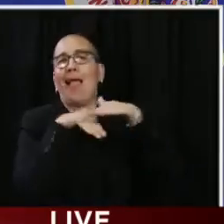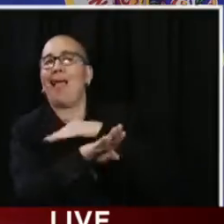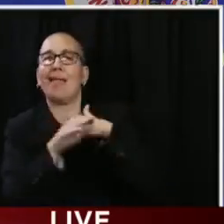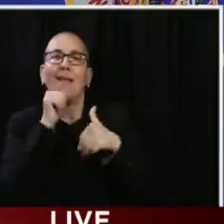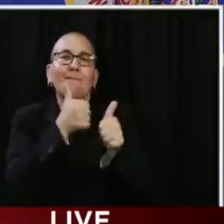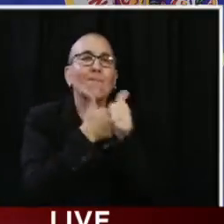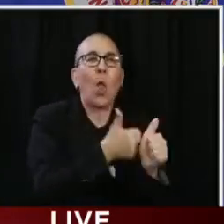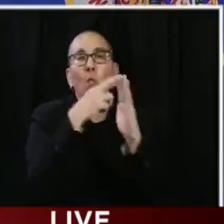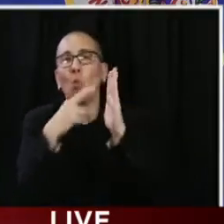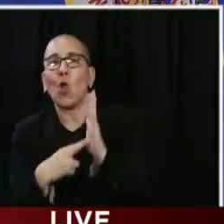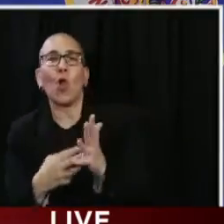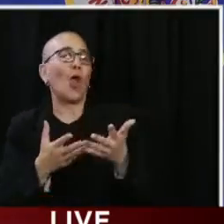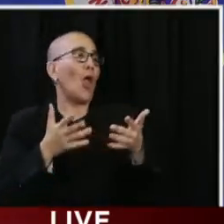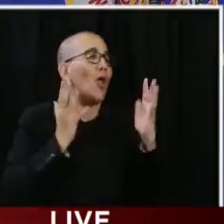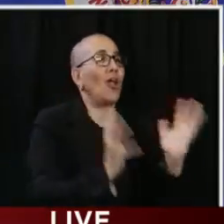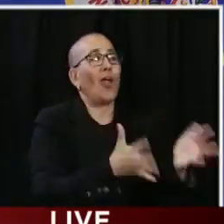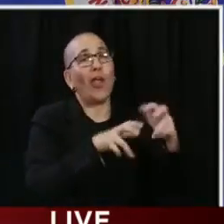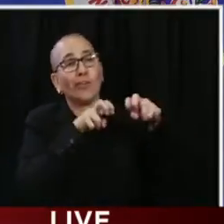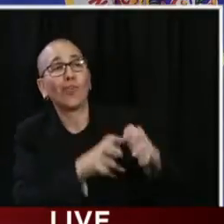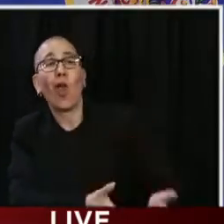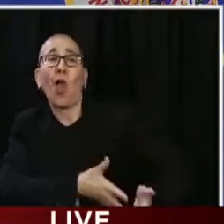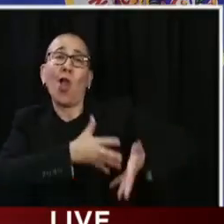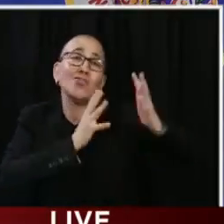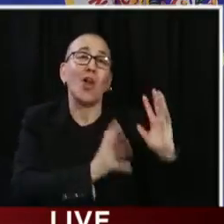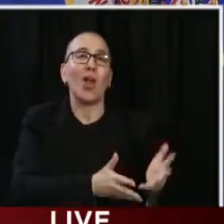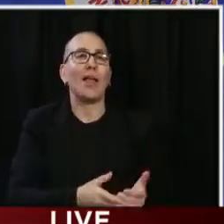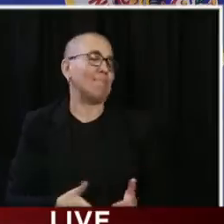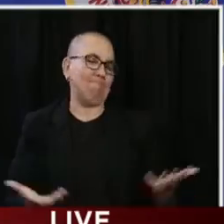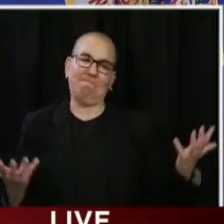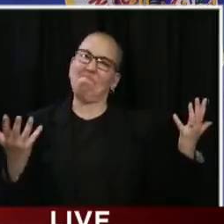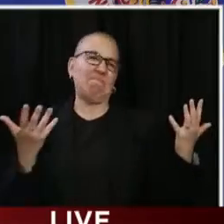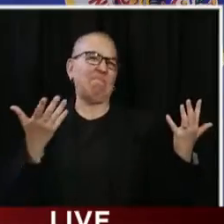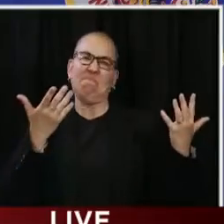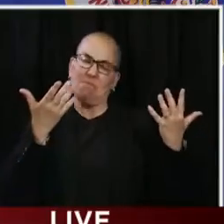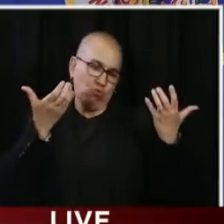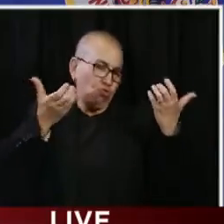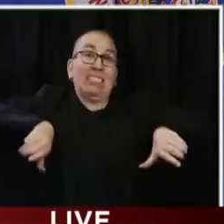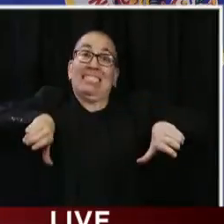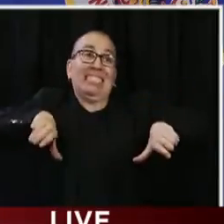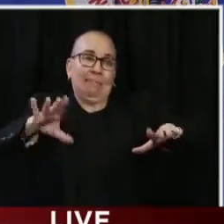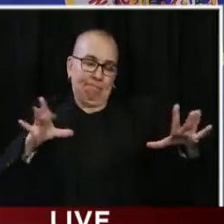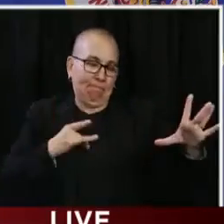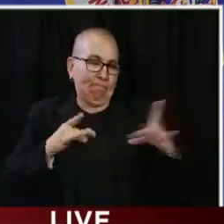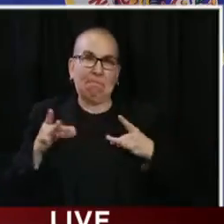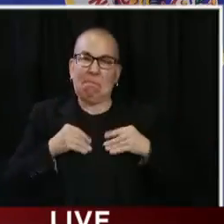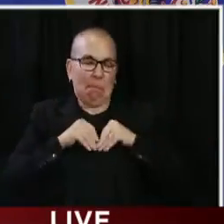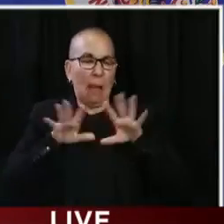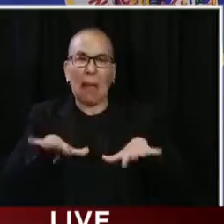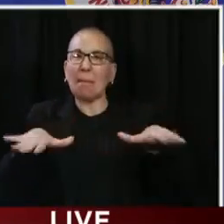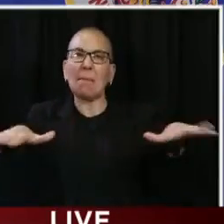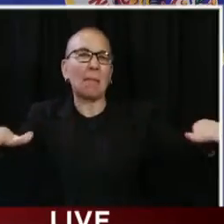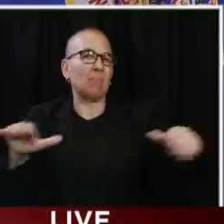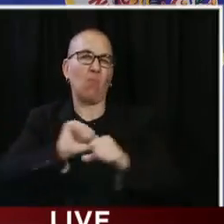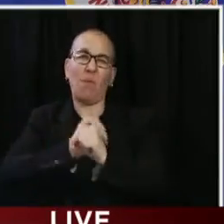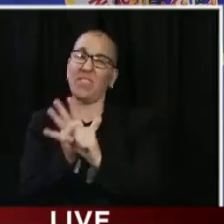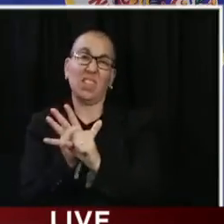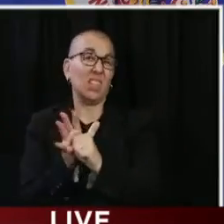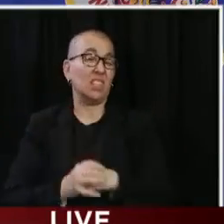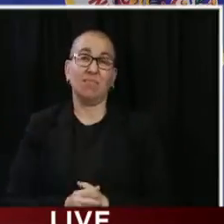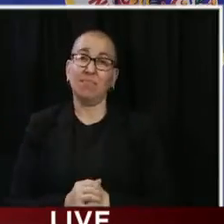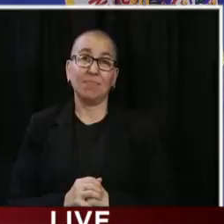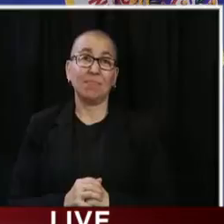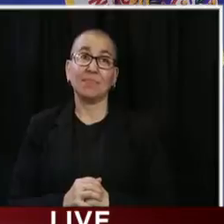things become much more unpredictable and the transmission rates go up pretty exponentially. So I have to once